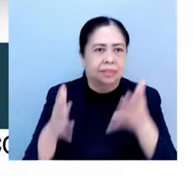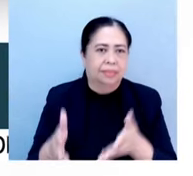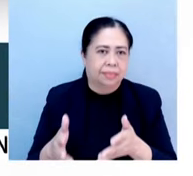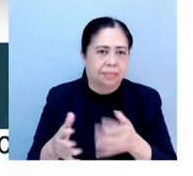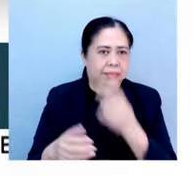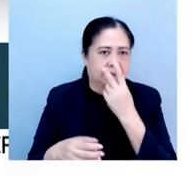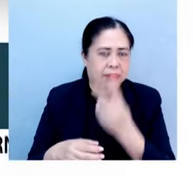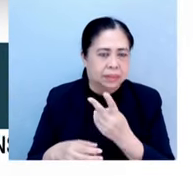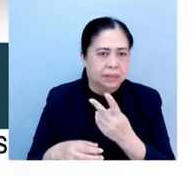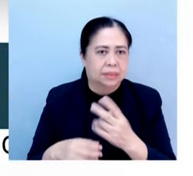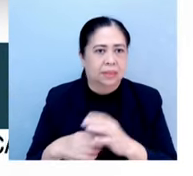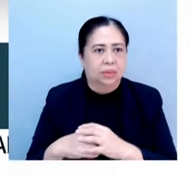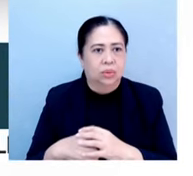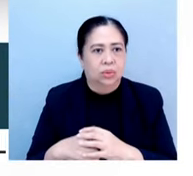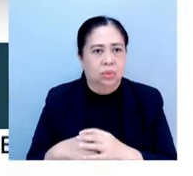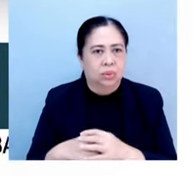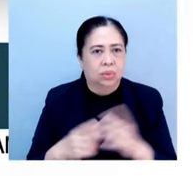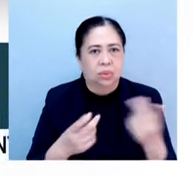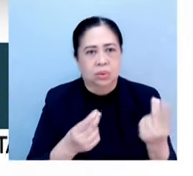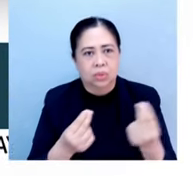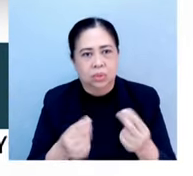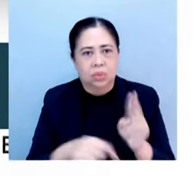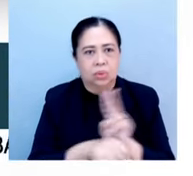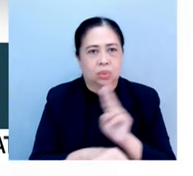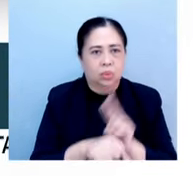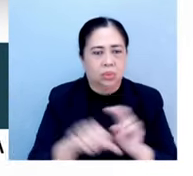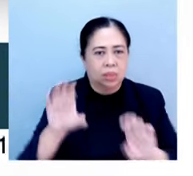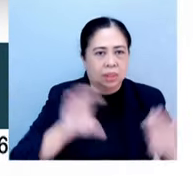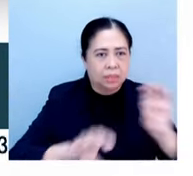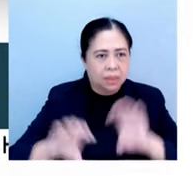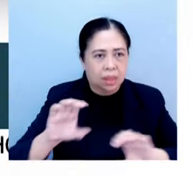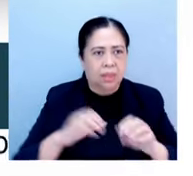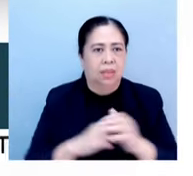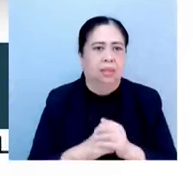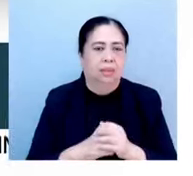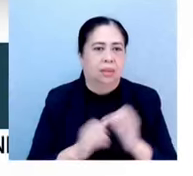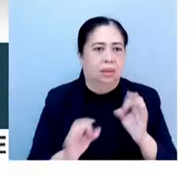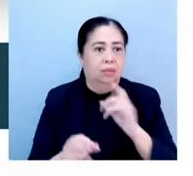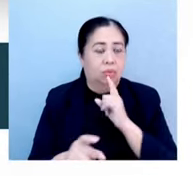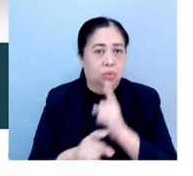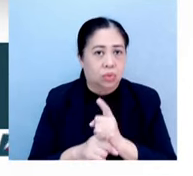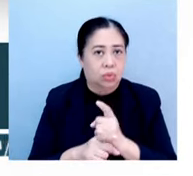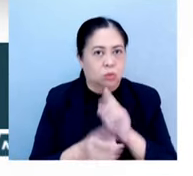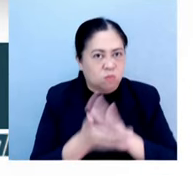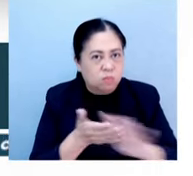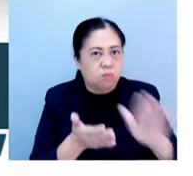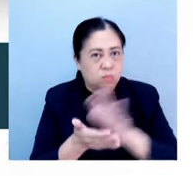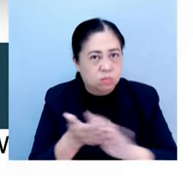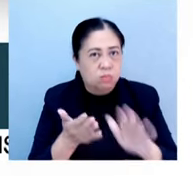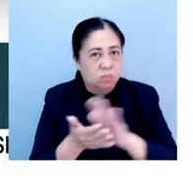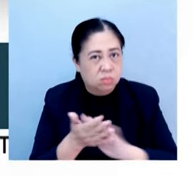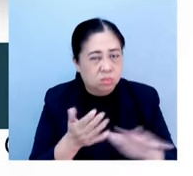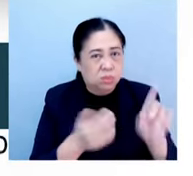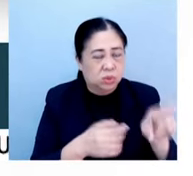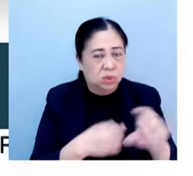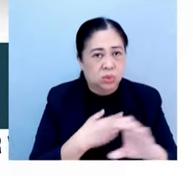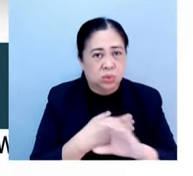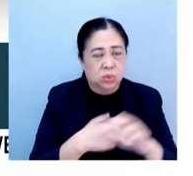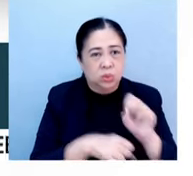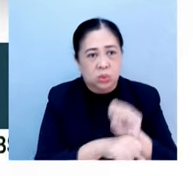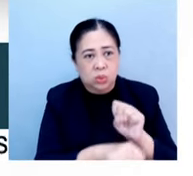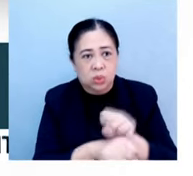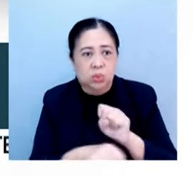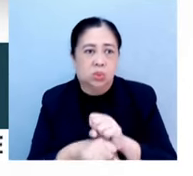na maigi yung mga ginagamit yun ng chemical, kung talagang very thorough ba sila sa kanilang kontrata.